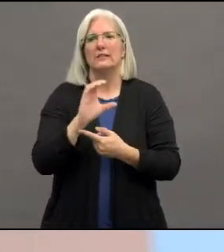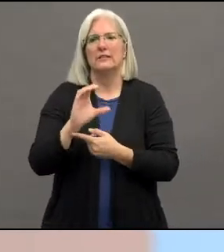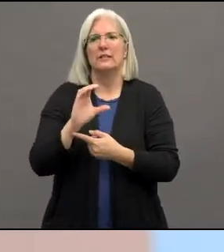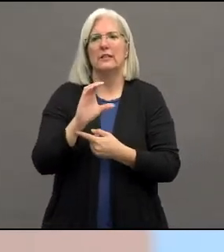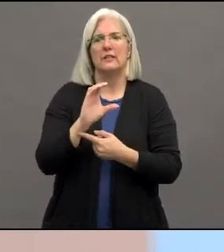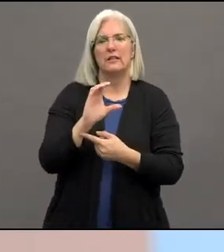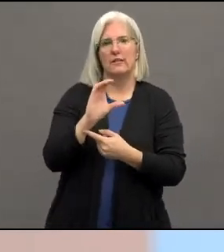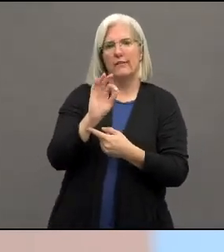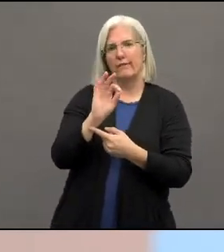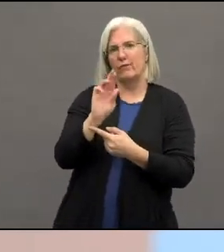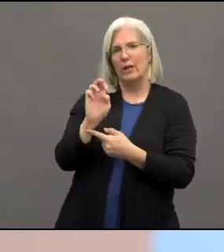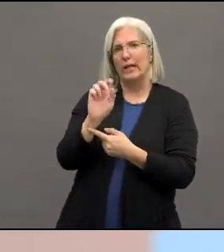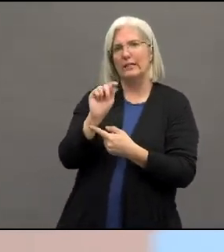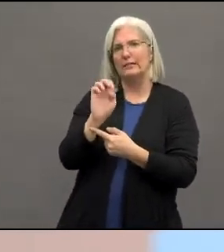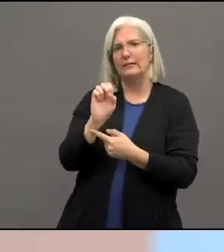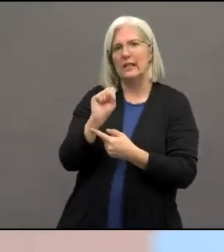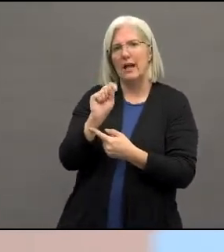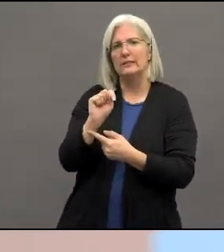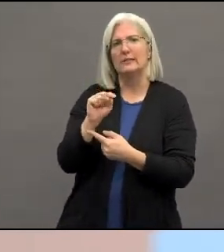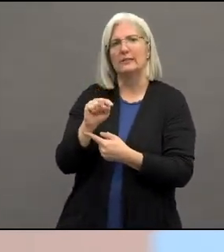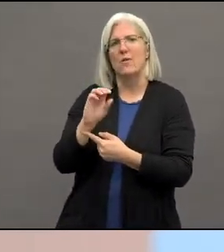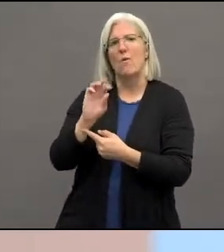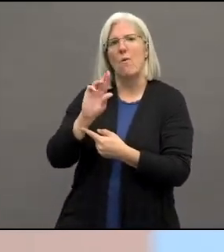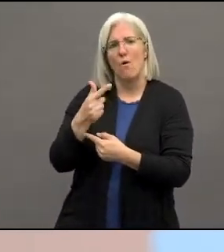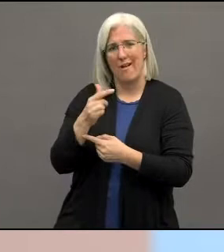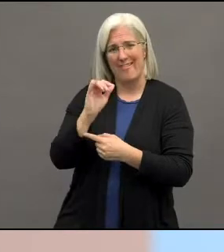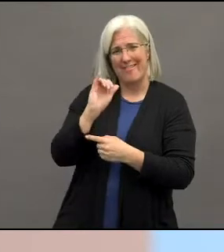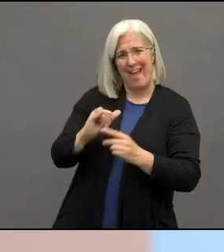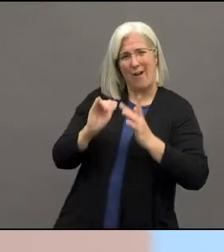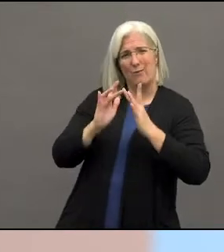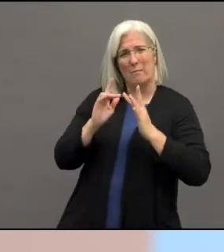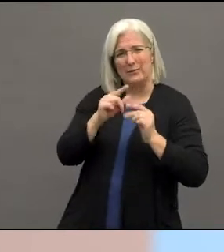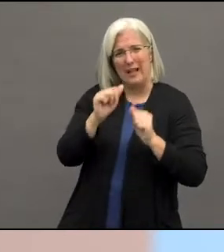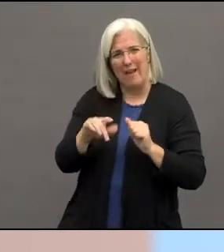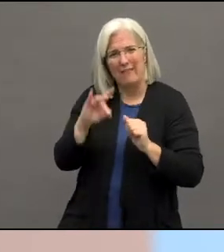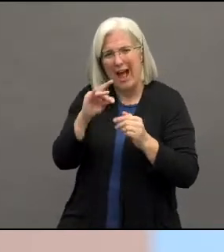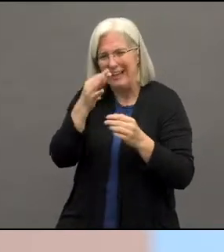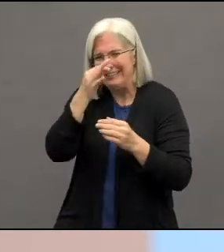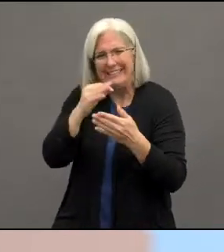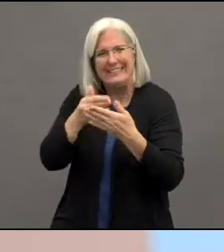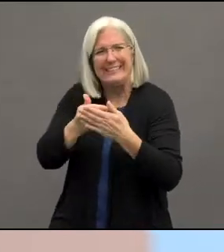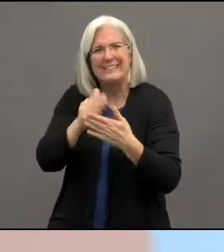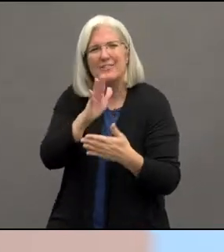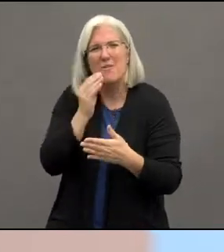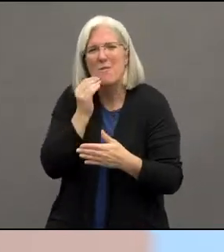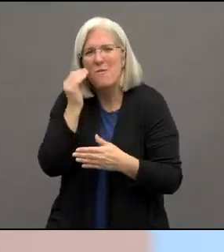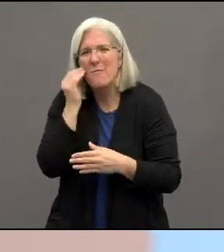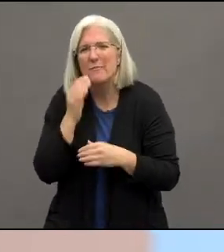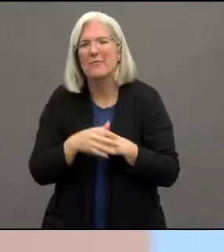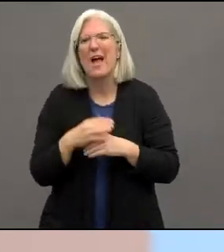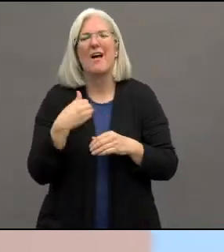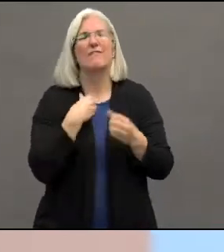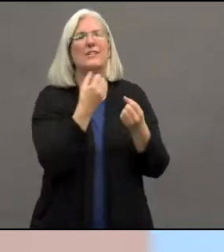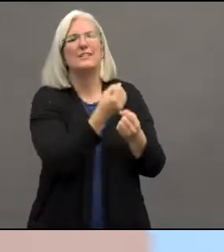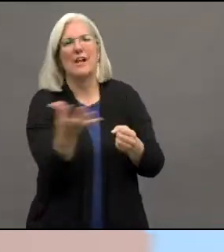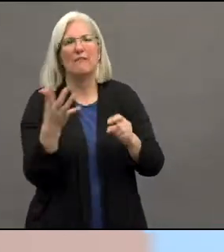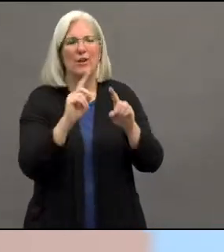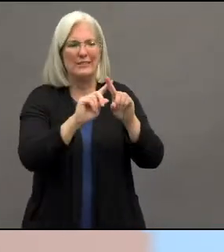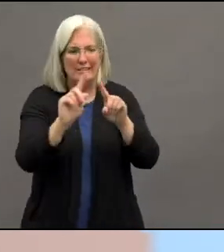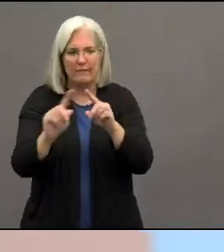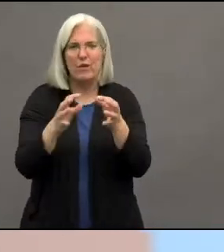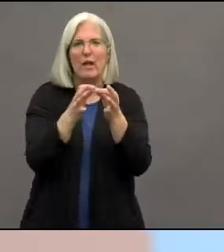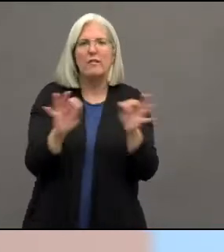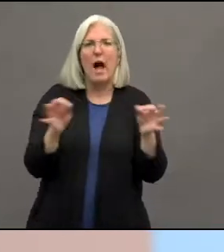sccfreetest.org, and where you can visit, and the website is available in multiple languages. It is important to remember that we